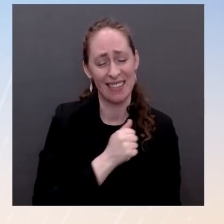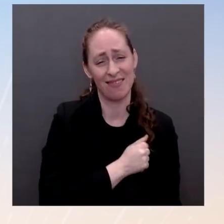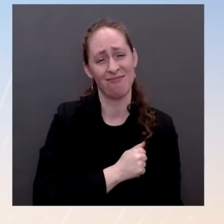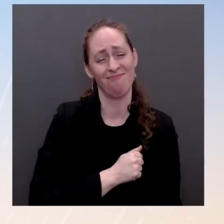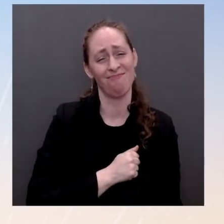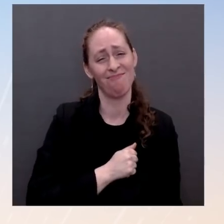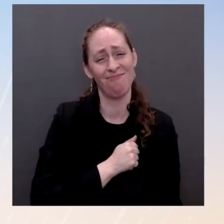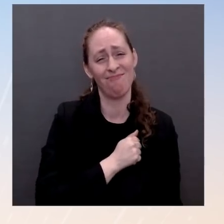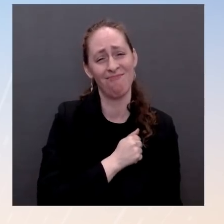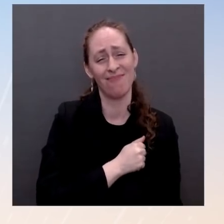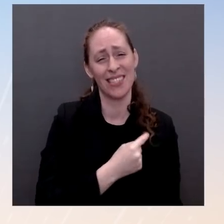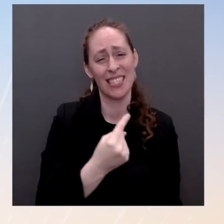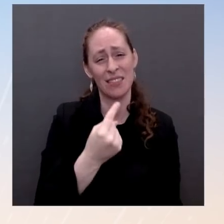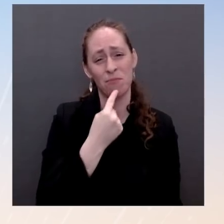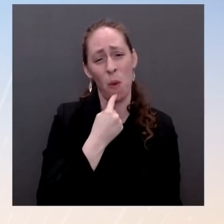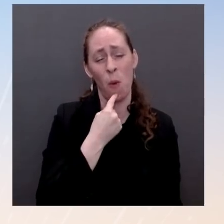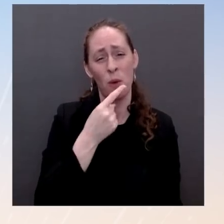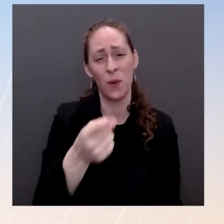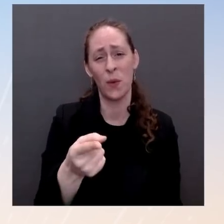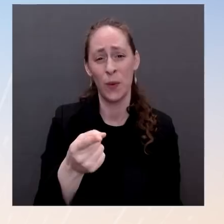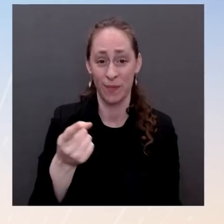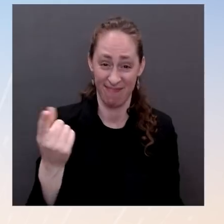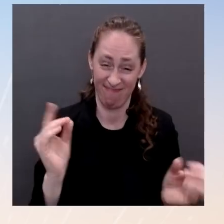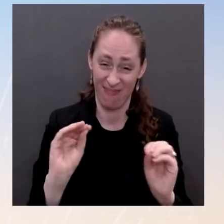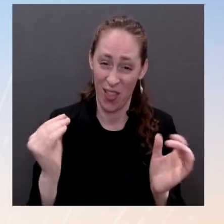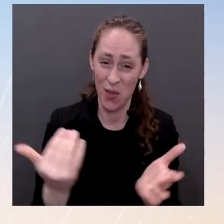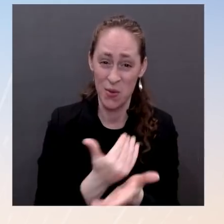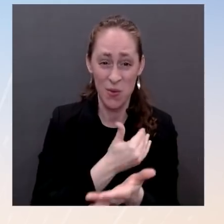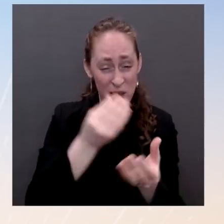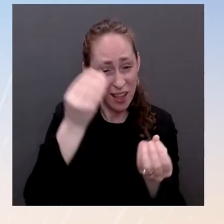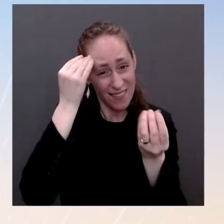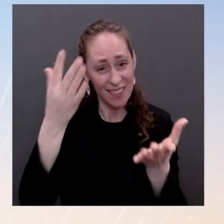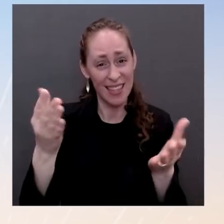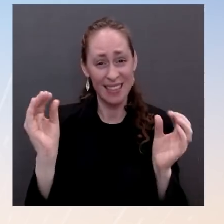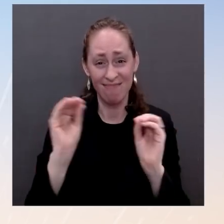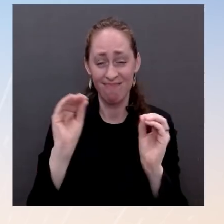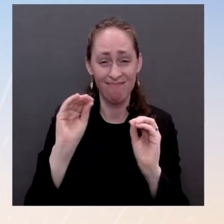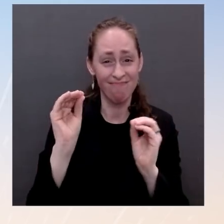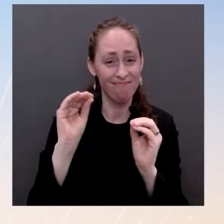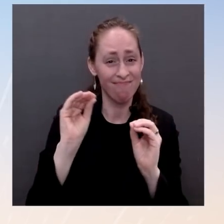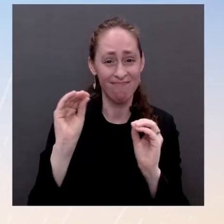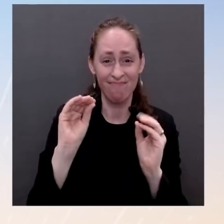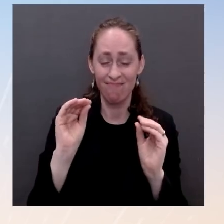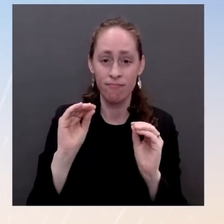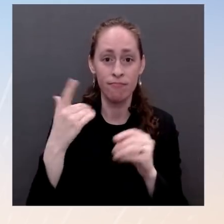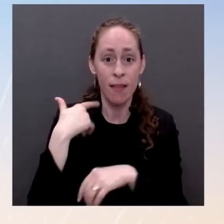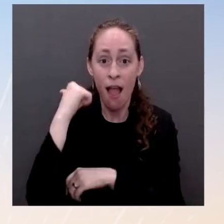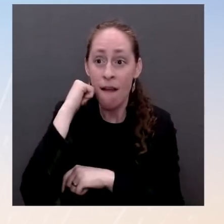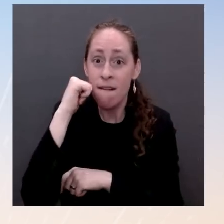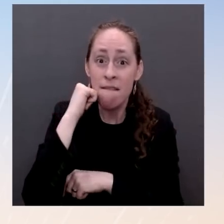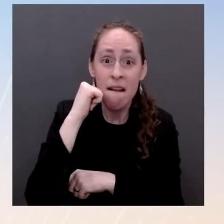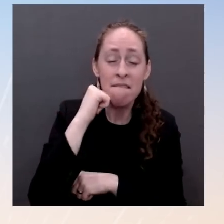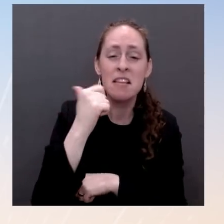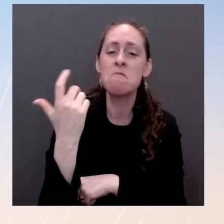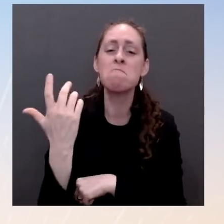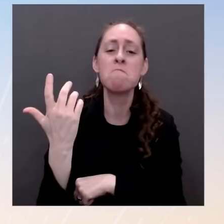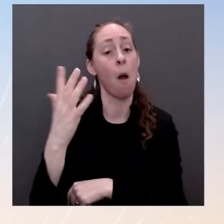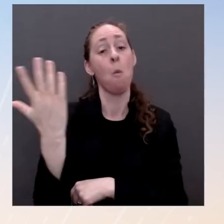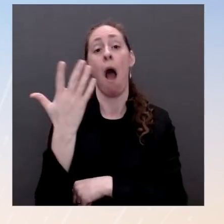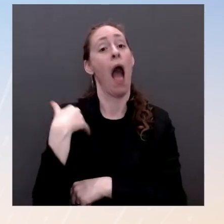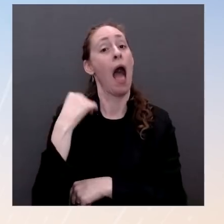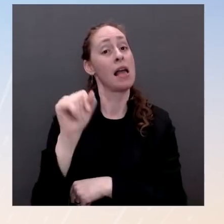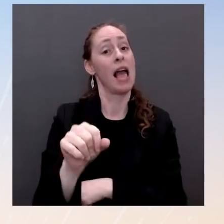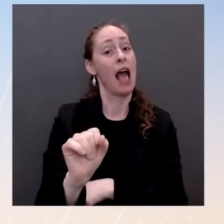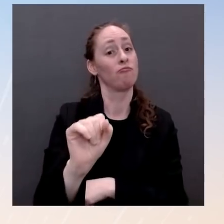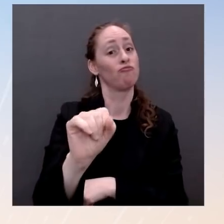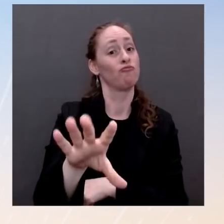on track to for the president to make a decision and make an announcement before the end of the month, which is in 2 weeks. We file it under the gun. He will